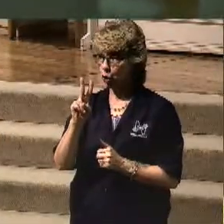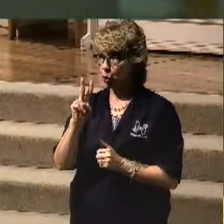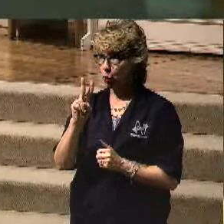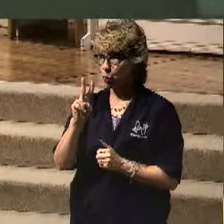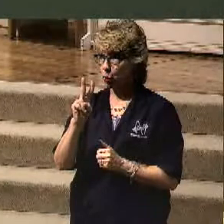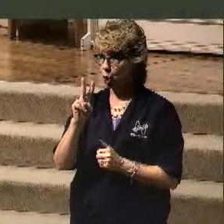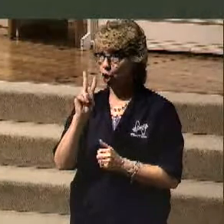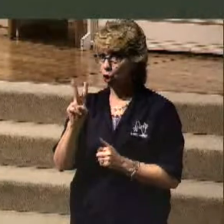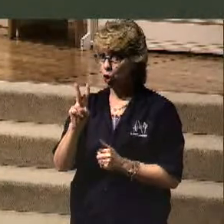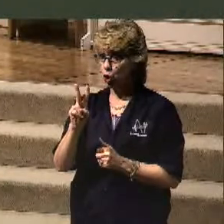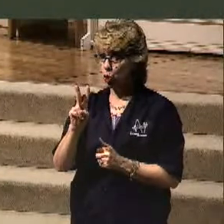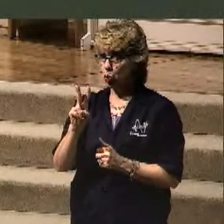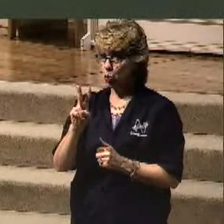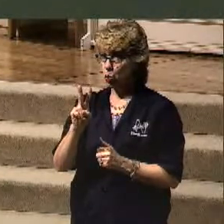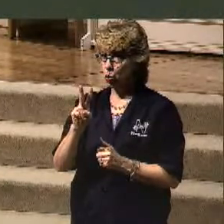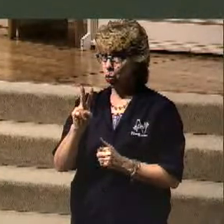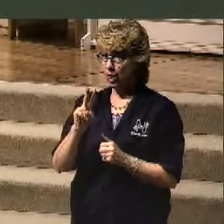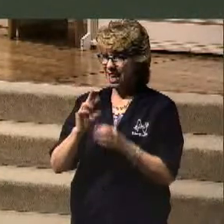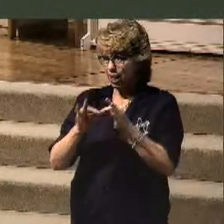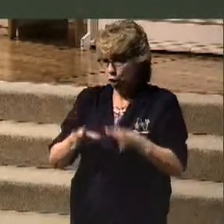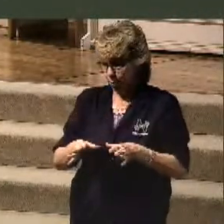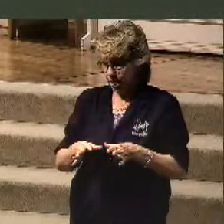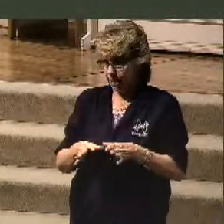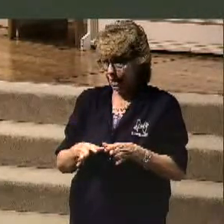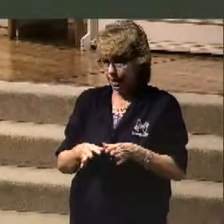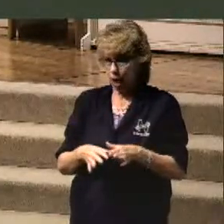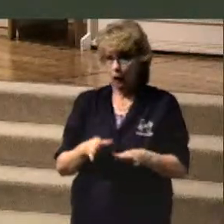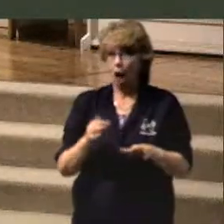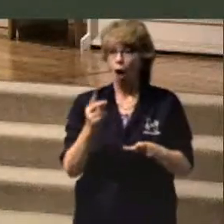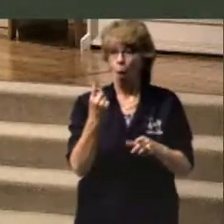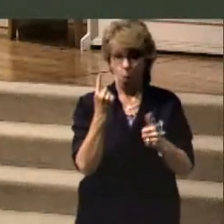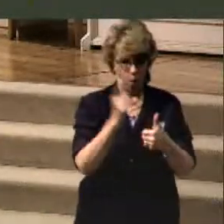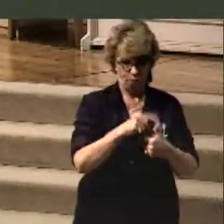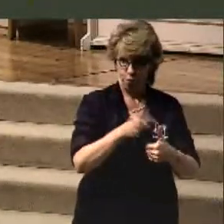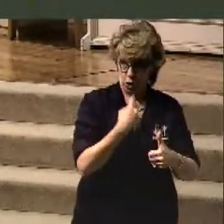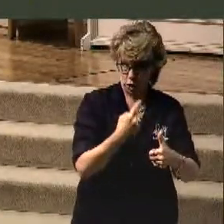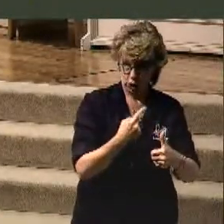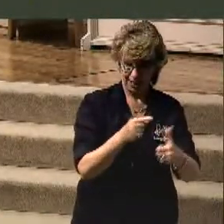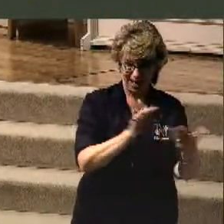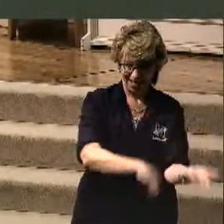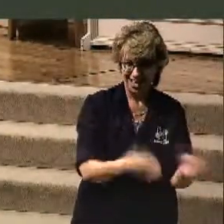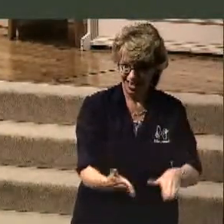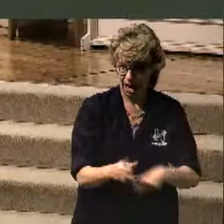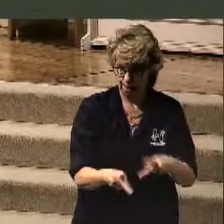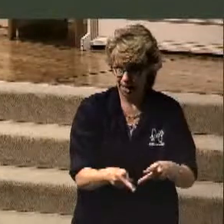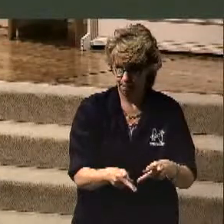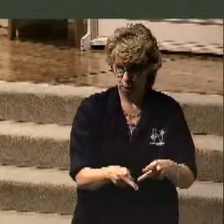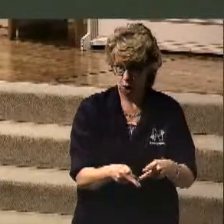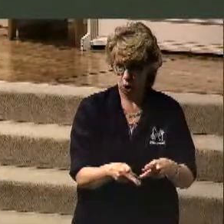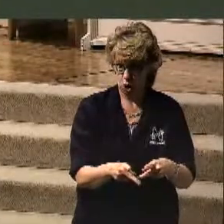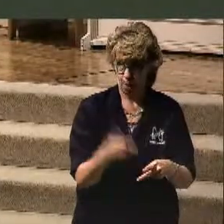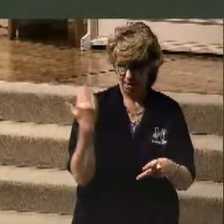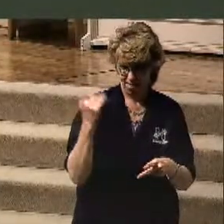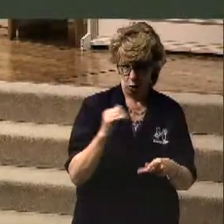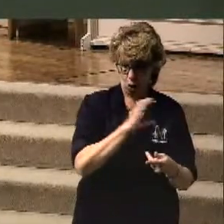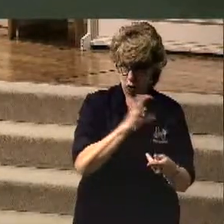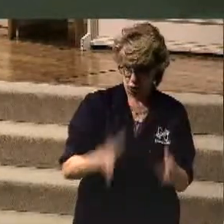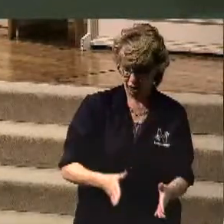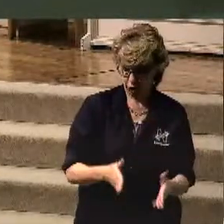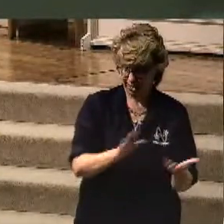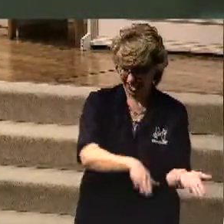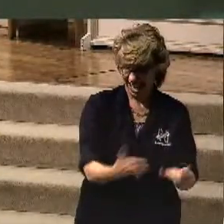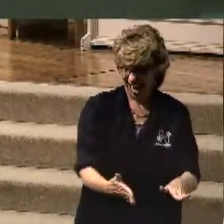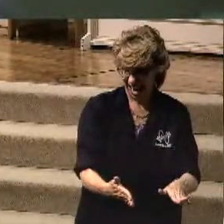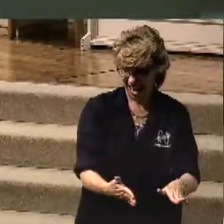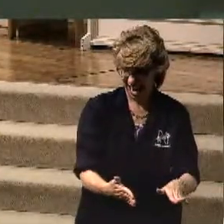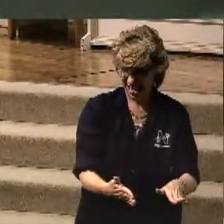resurrections. There's two translations. There's two calls. "The dead in Christ shall rise first," the Bible says. "Then we which are alive and remain shall be caught up together with them in the